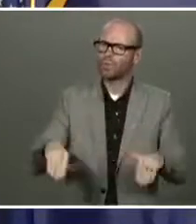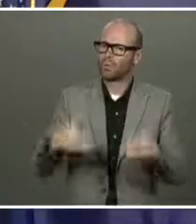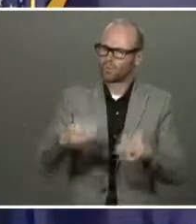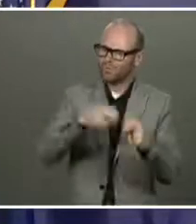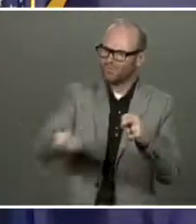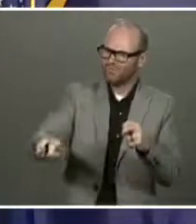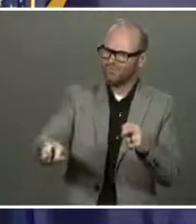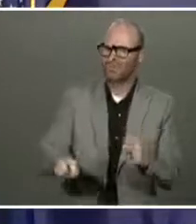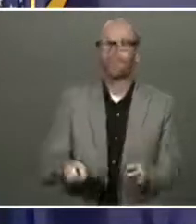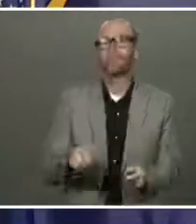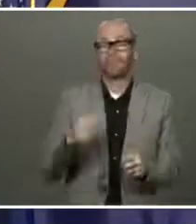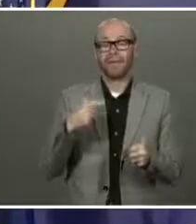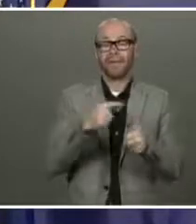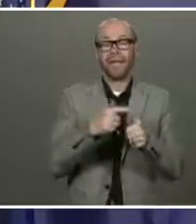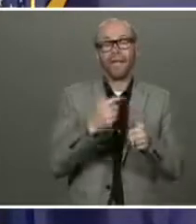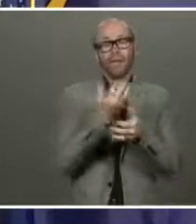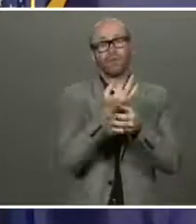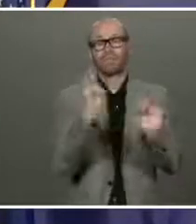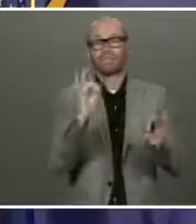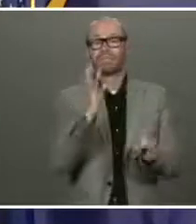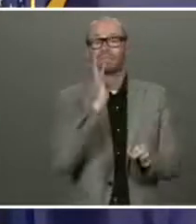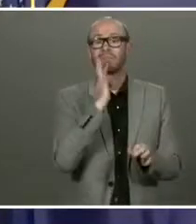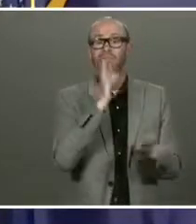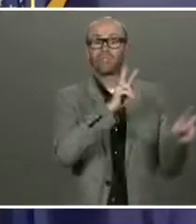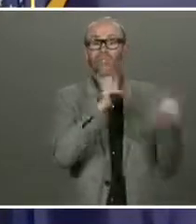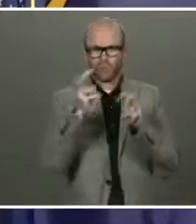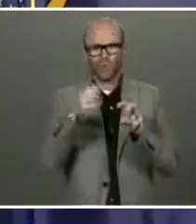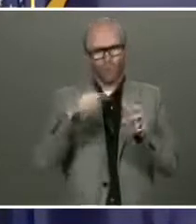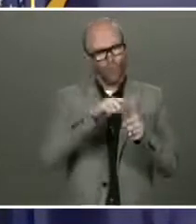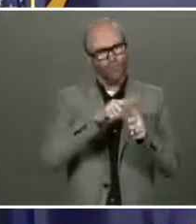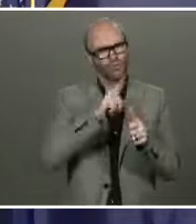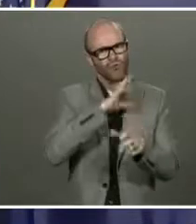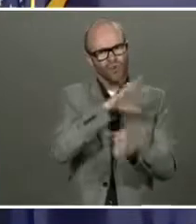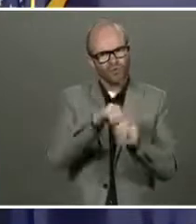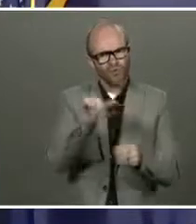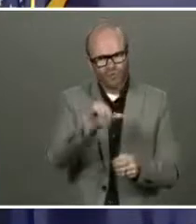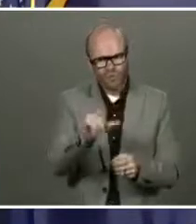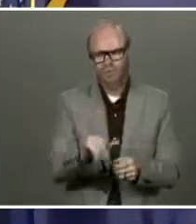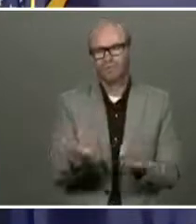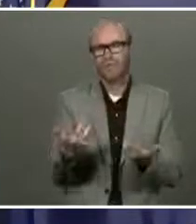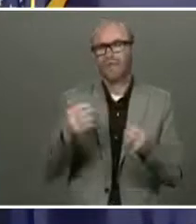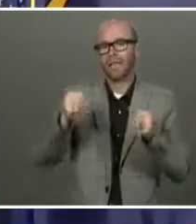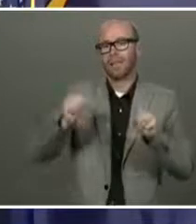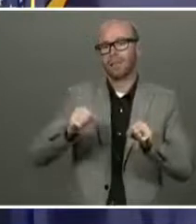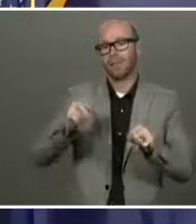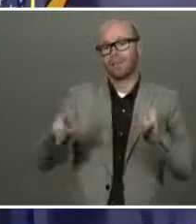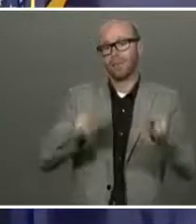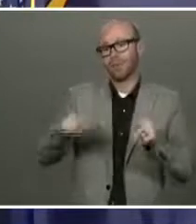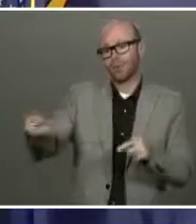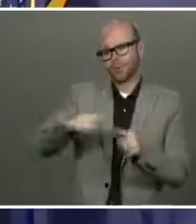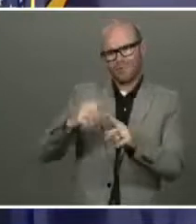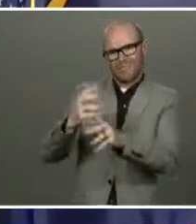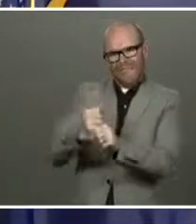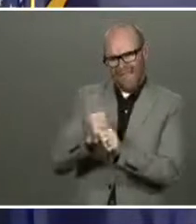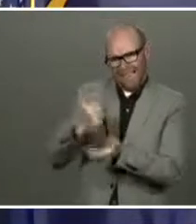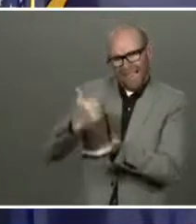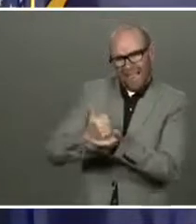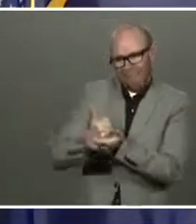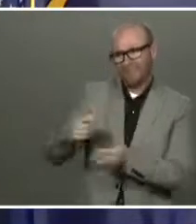free speech issues as well that are important, and the ability of people to get the type of help that they